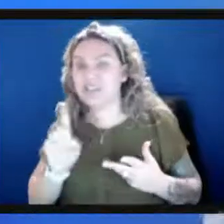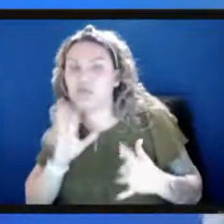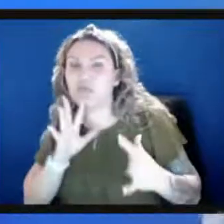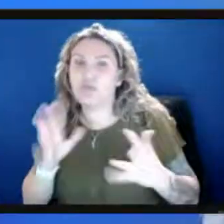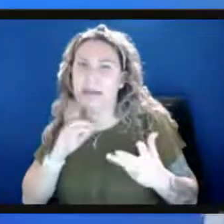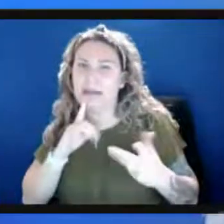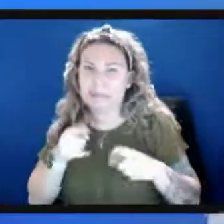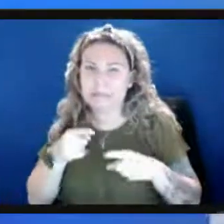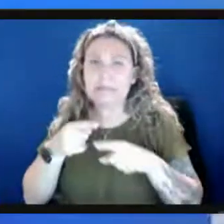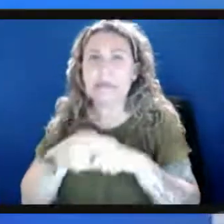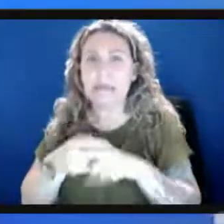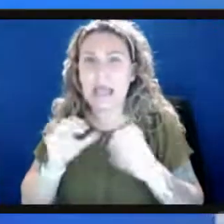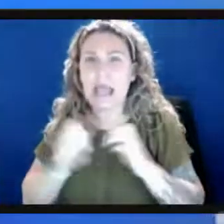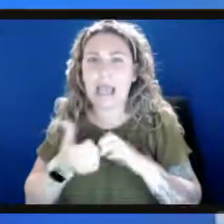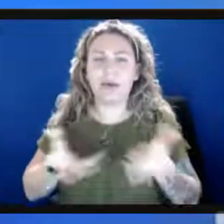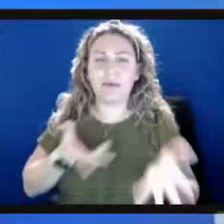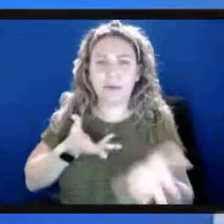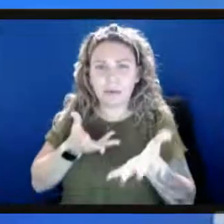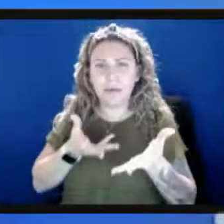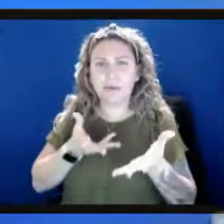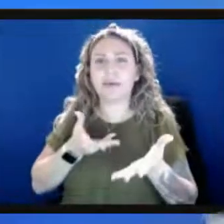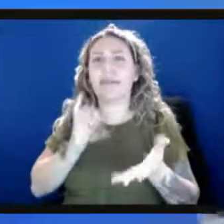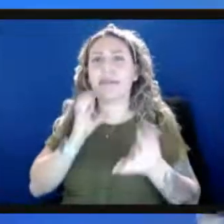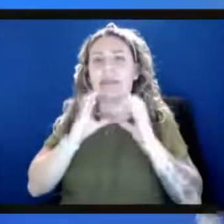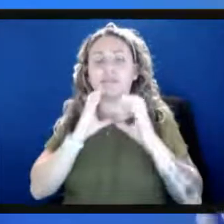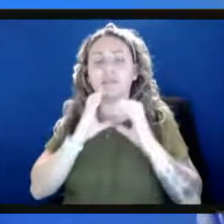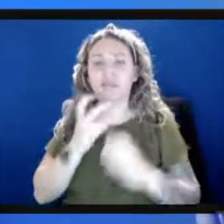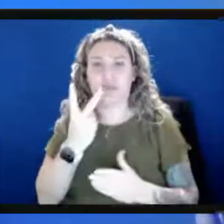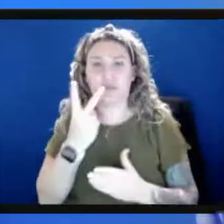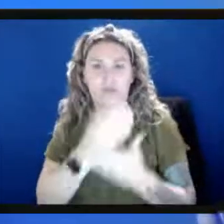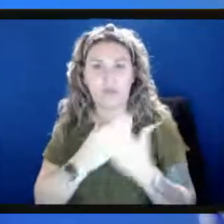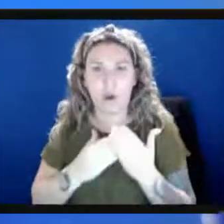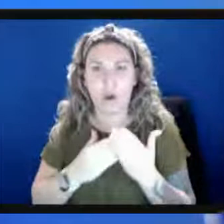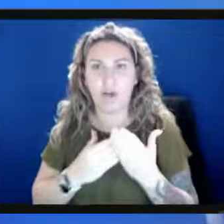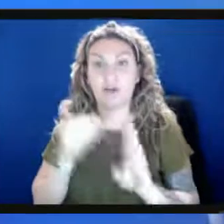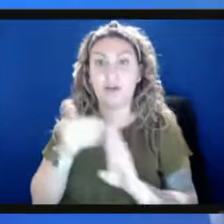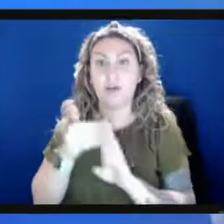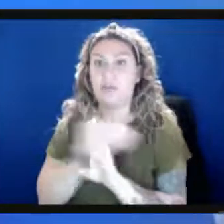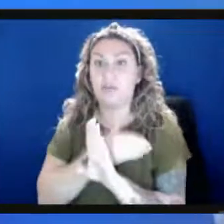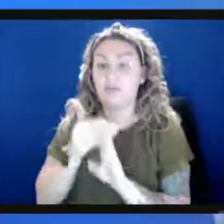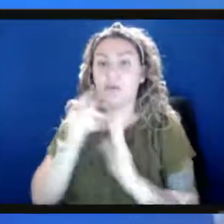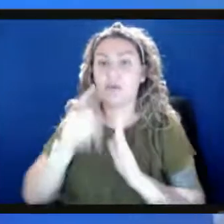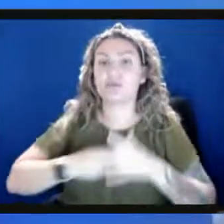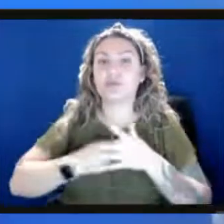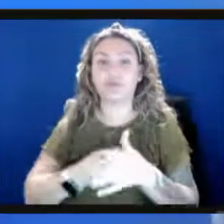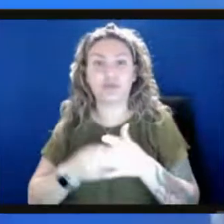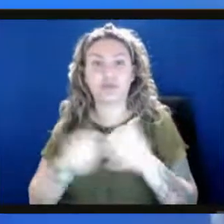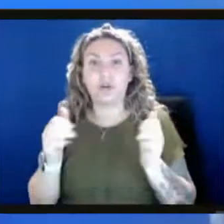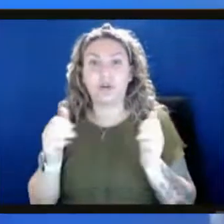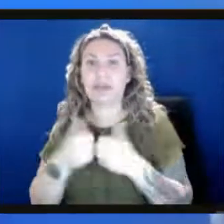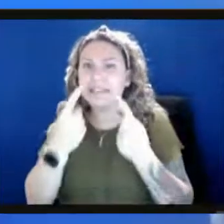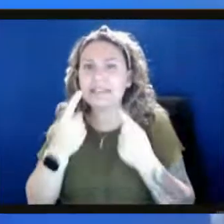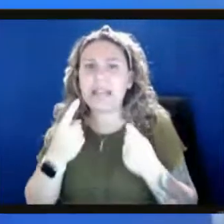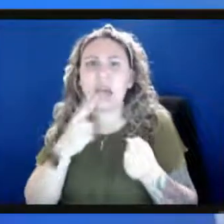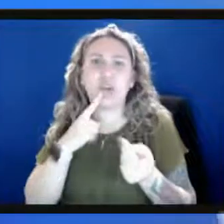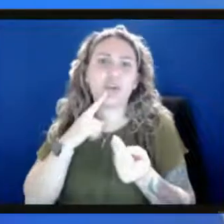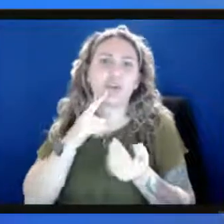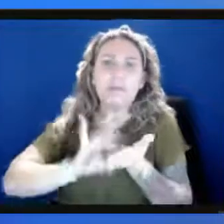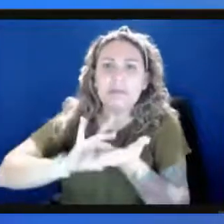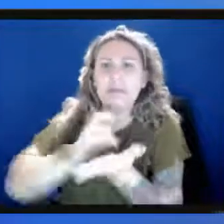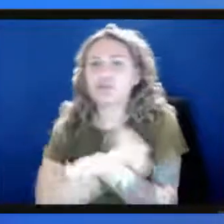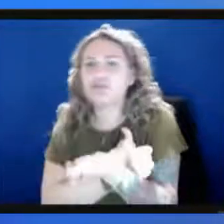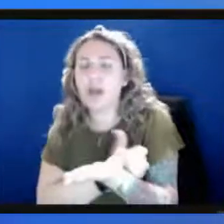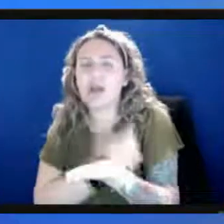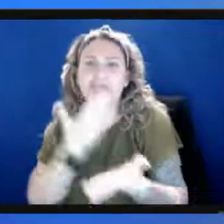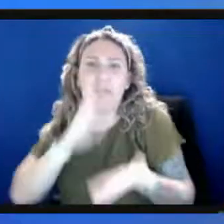I would look at that conversation being in two parts. So before you just start with, "Let me tell you about these drugs. They're really bad. Don't do them." Right. Maybe start with